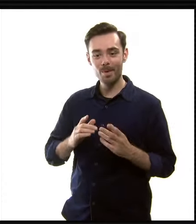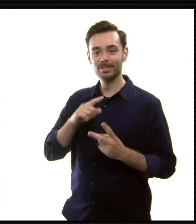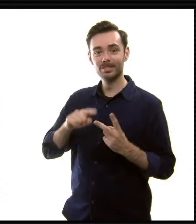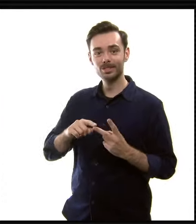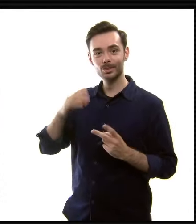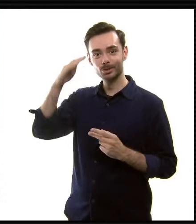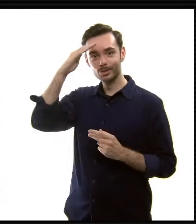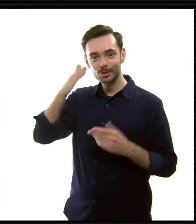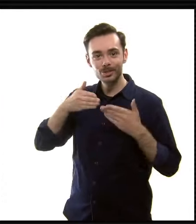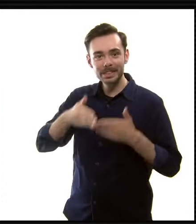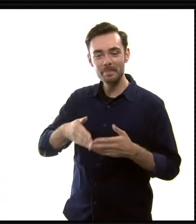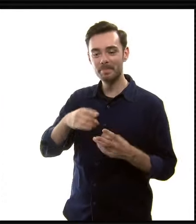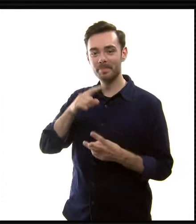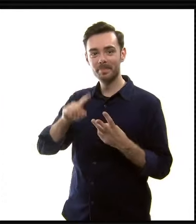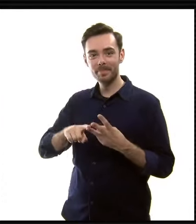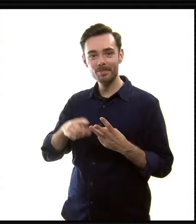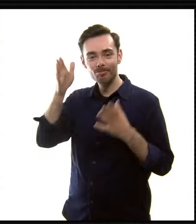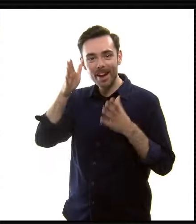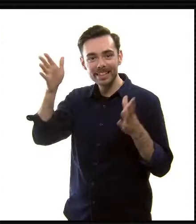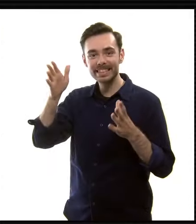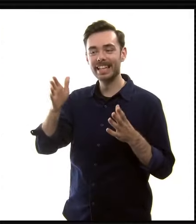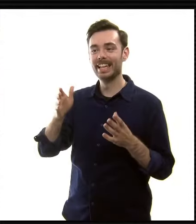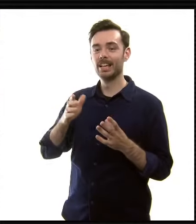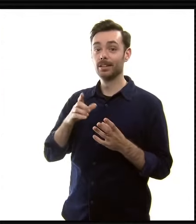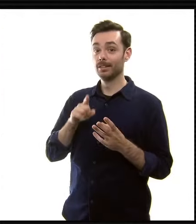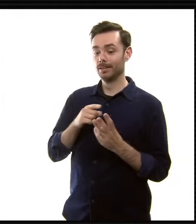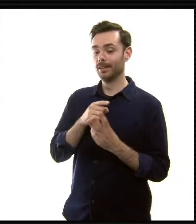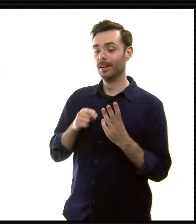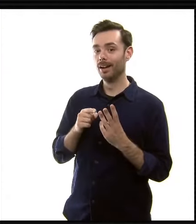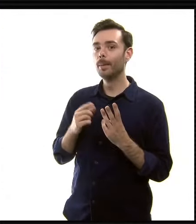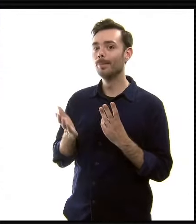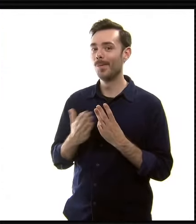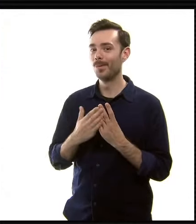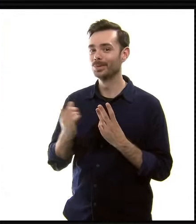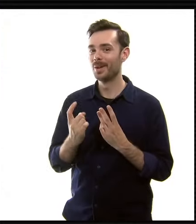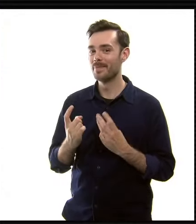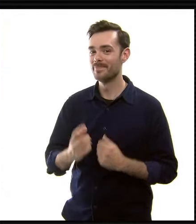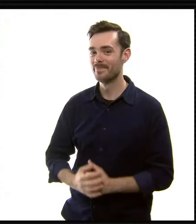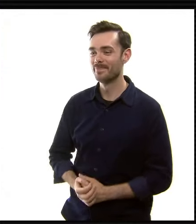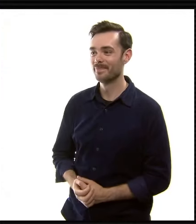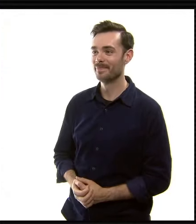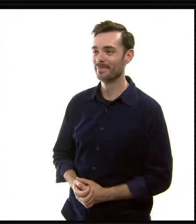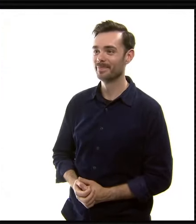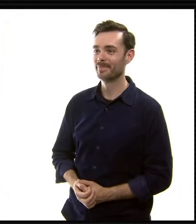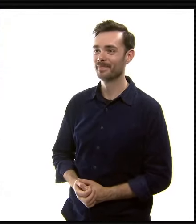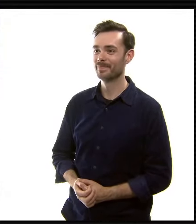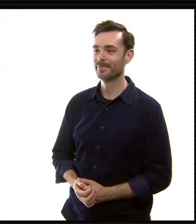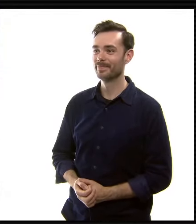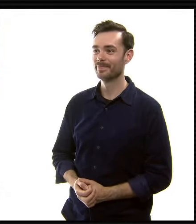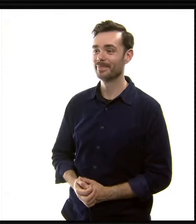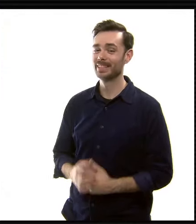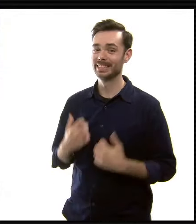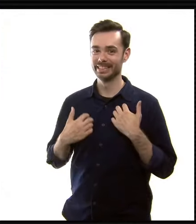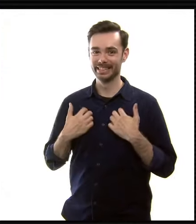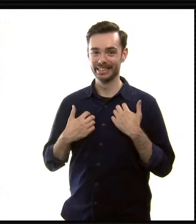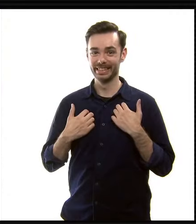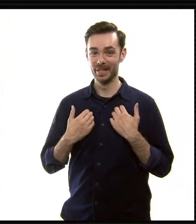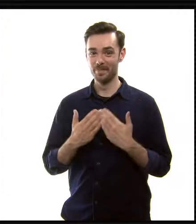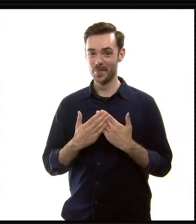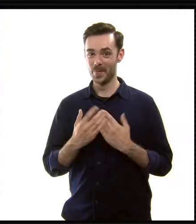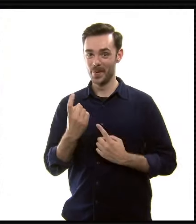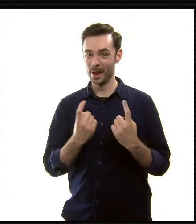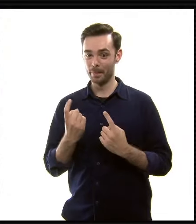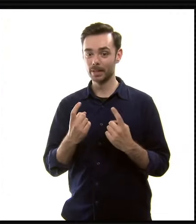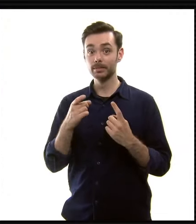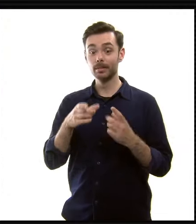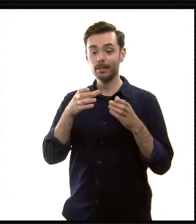brand new LEGO Minifigures Series 23 coming soon. Yes, very exciting. More LEGO minifigures to add to the